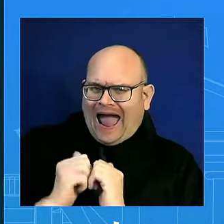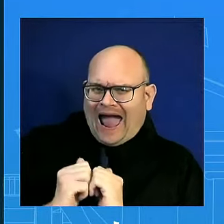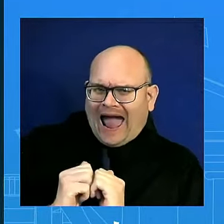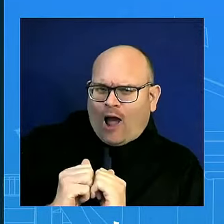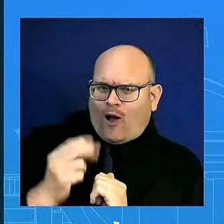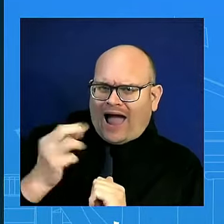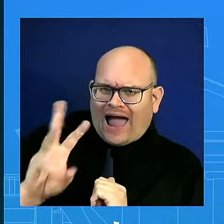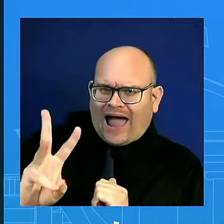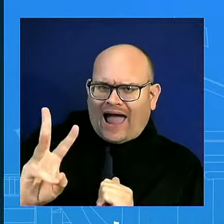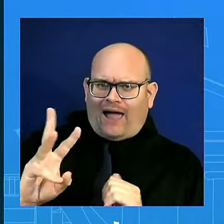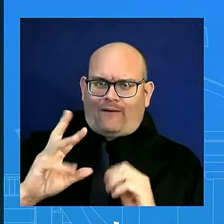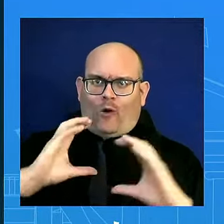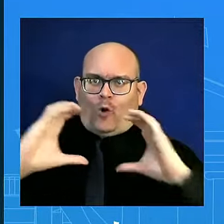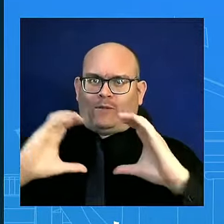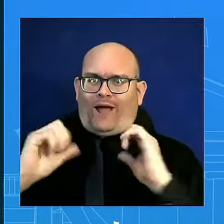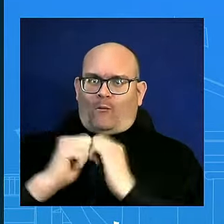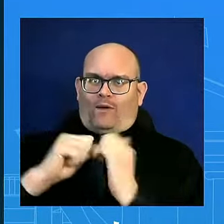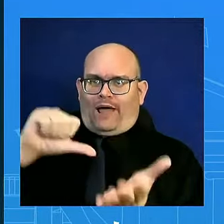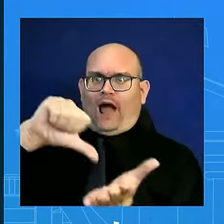communicate with Iran. Obviously,